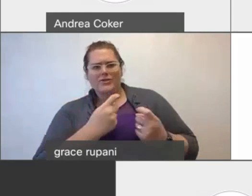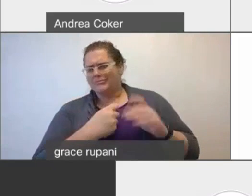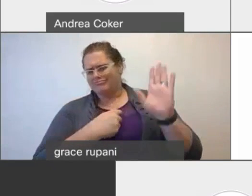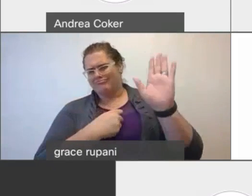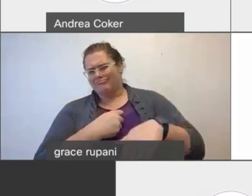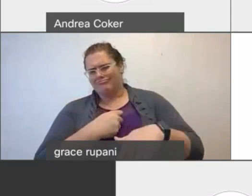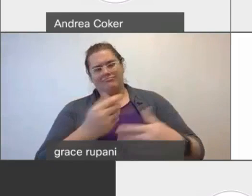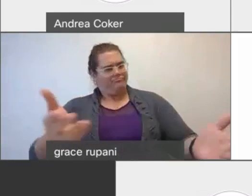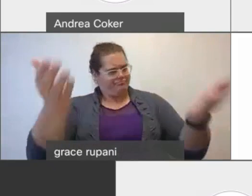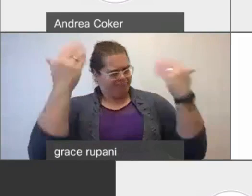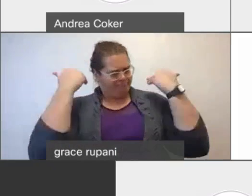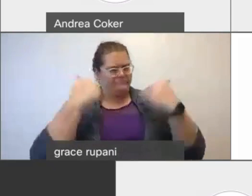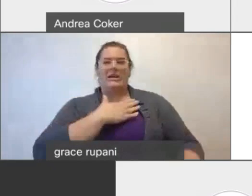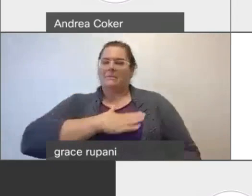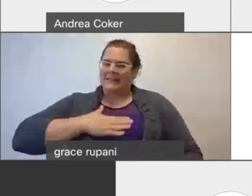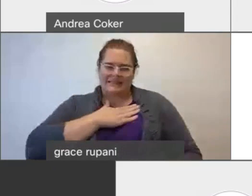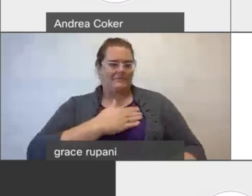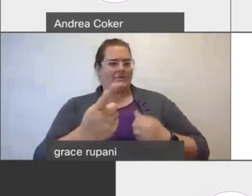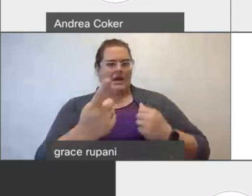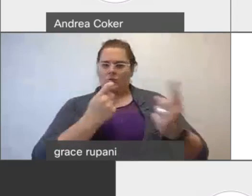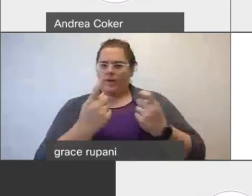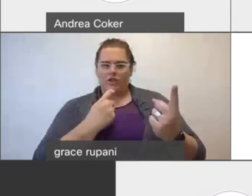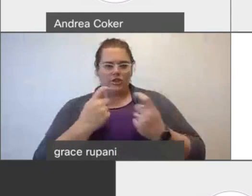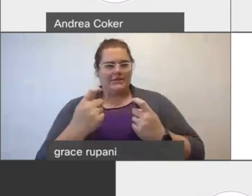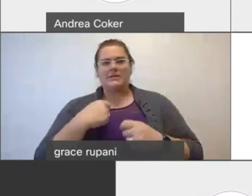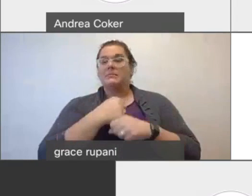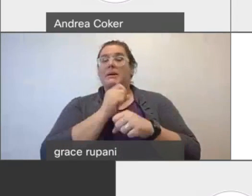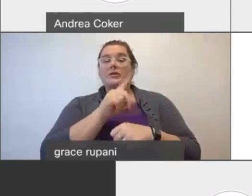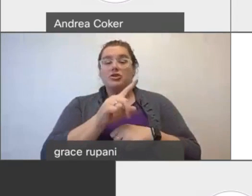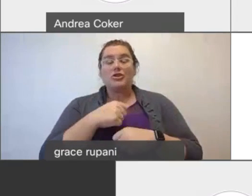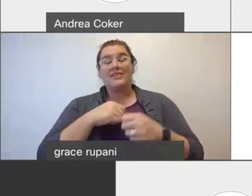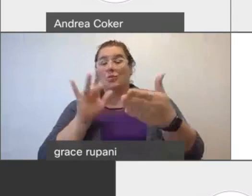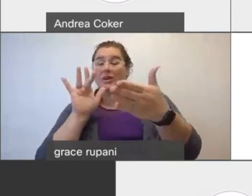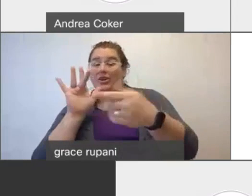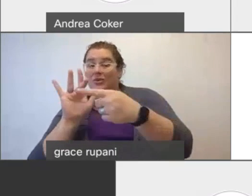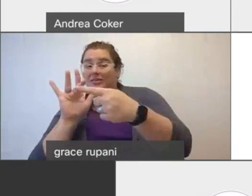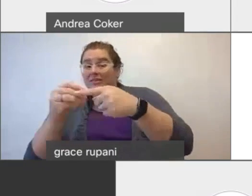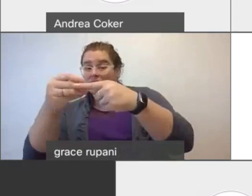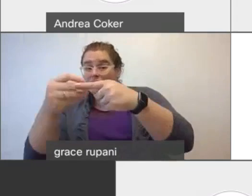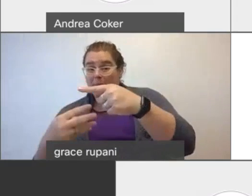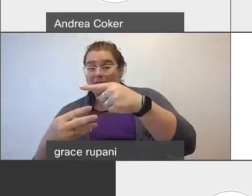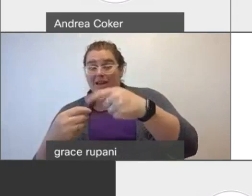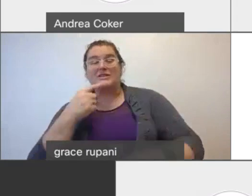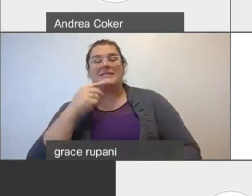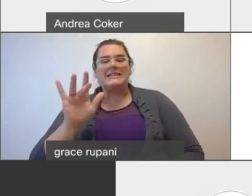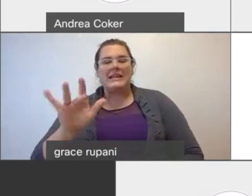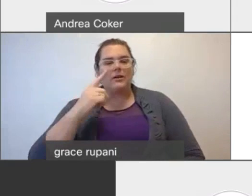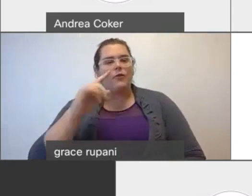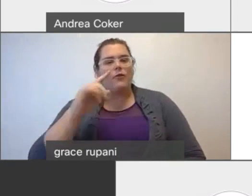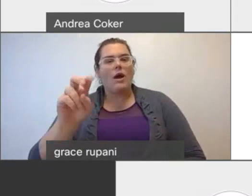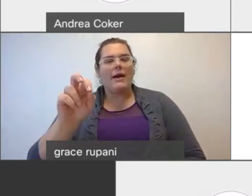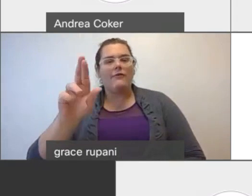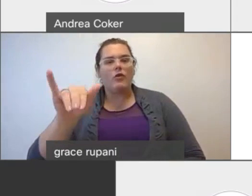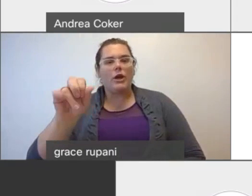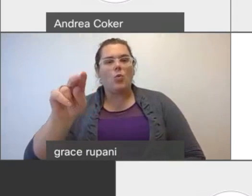that you direct your question to everyone so that we're able to see them and we're happy to answer them.